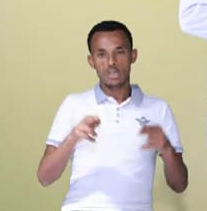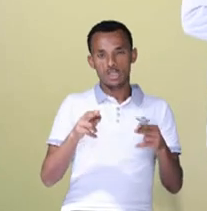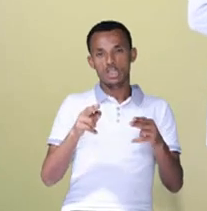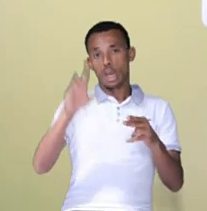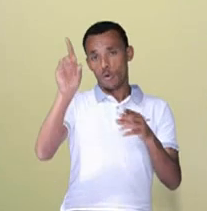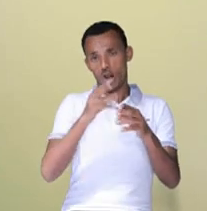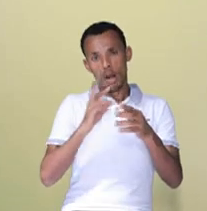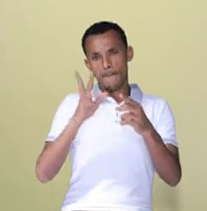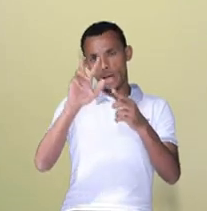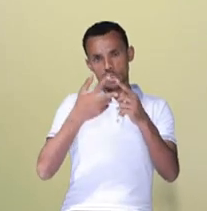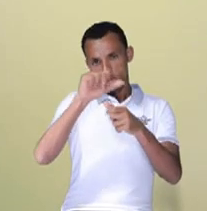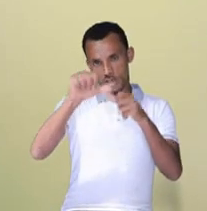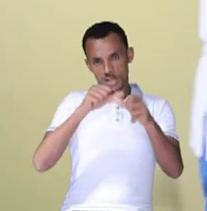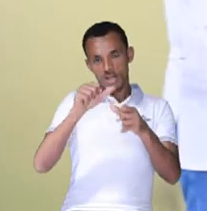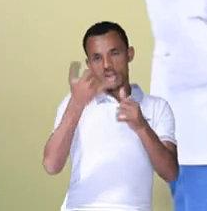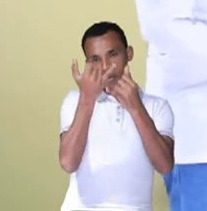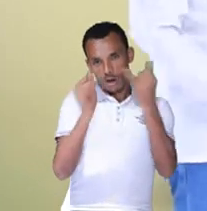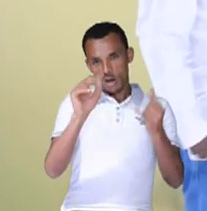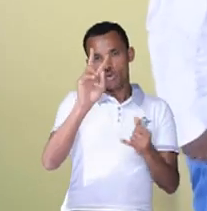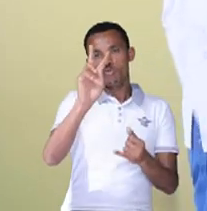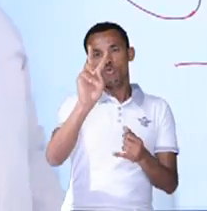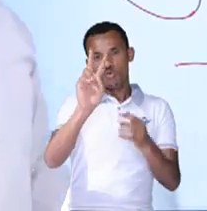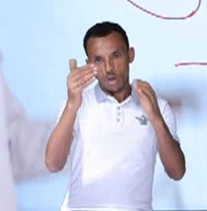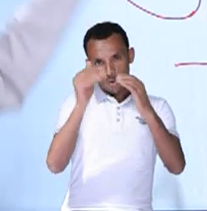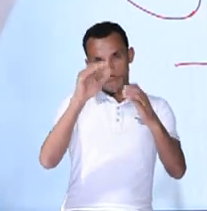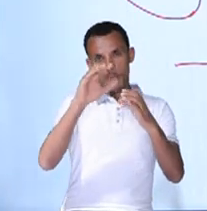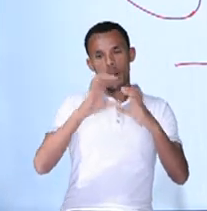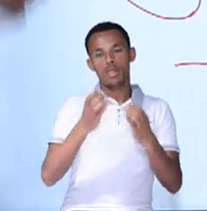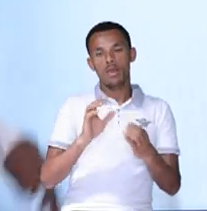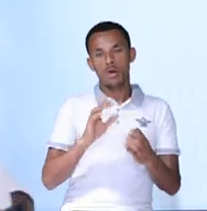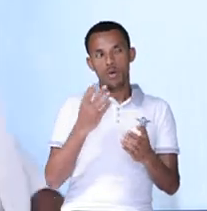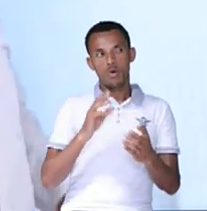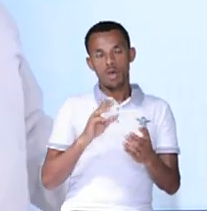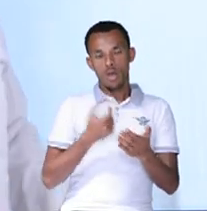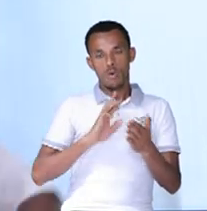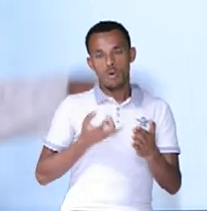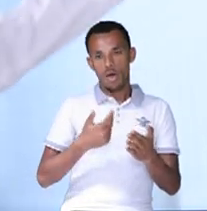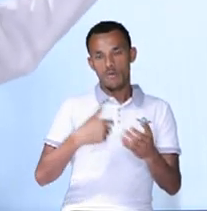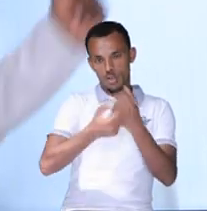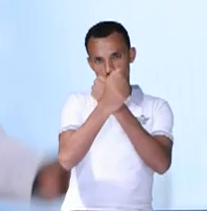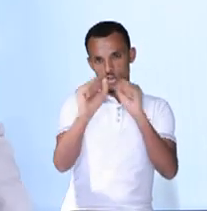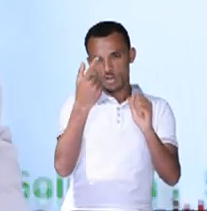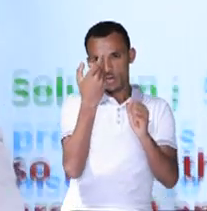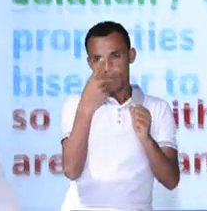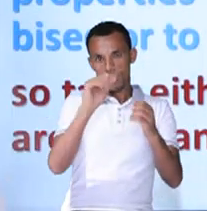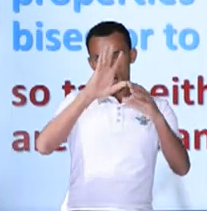bisect each other, so divided into equal parts. Here we have the solution of the